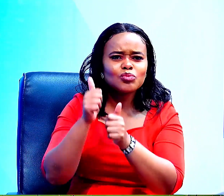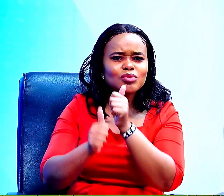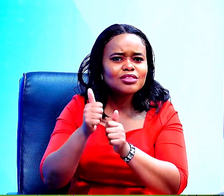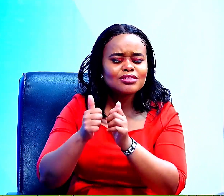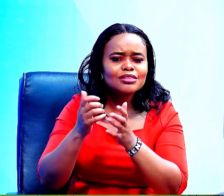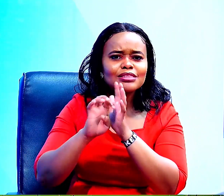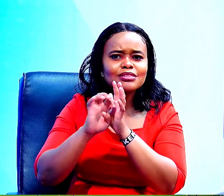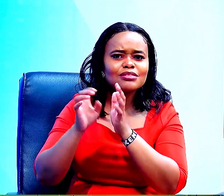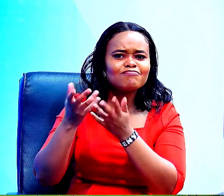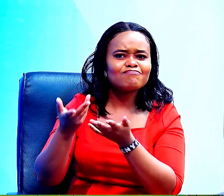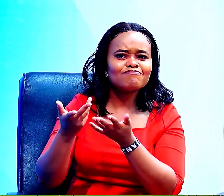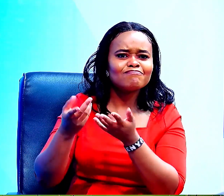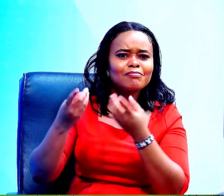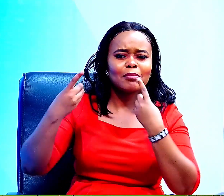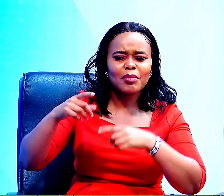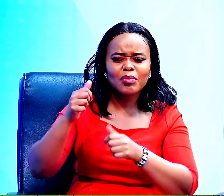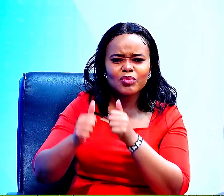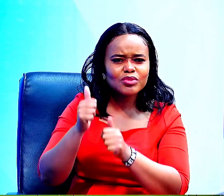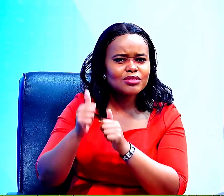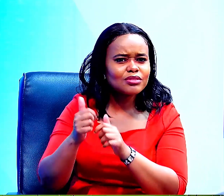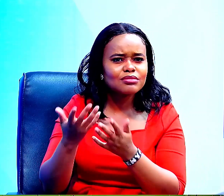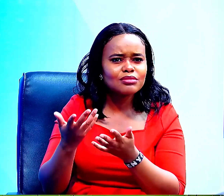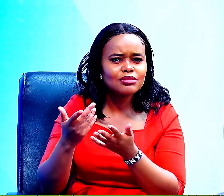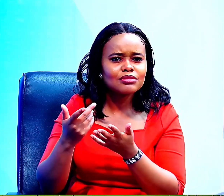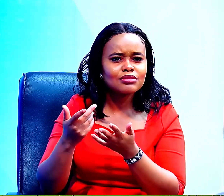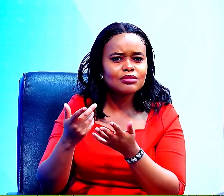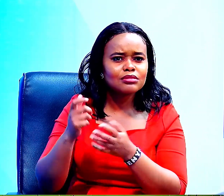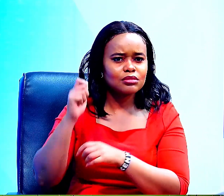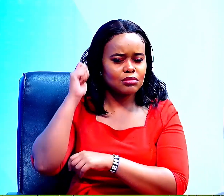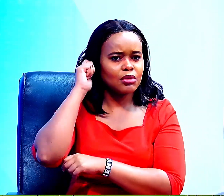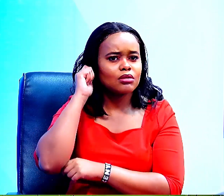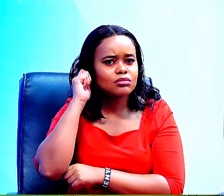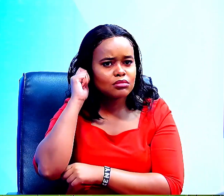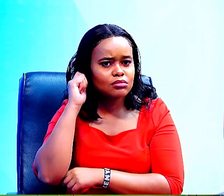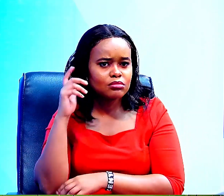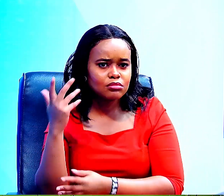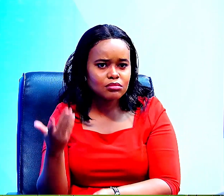do you plait your hair, or,